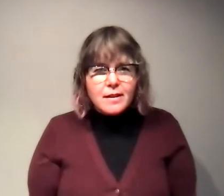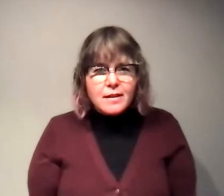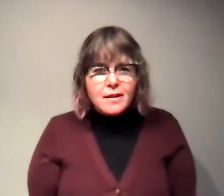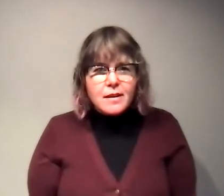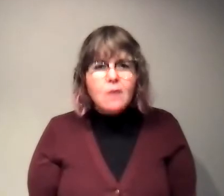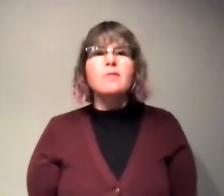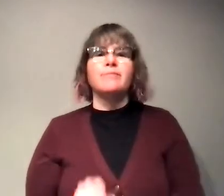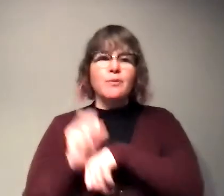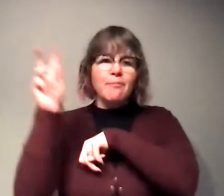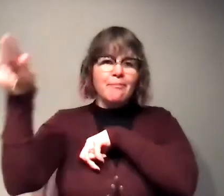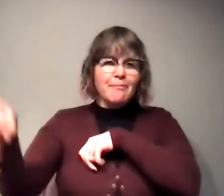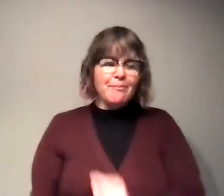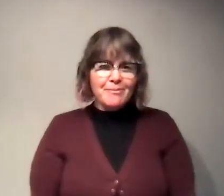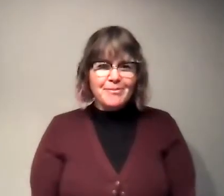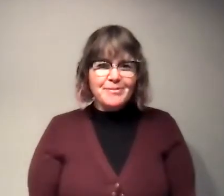Whoop.